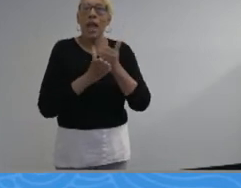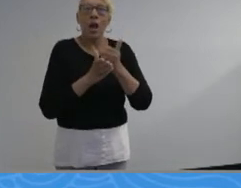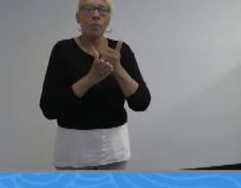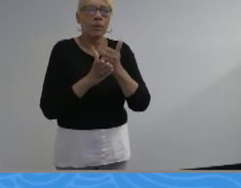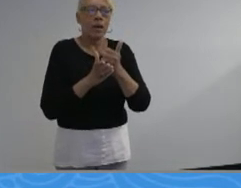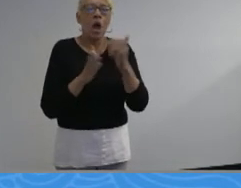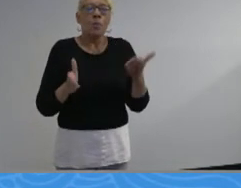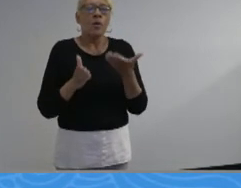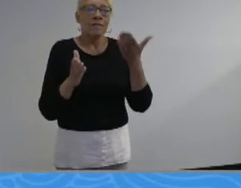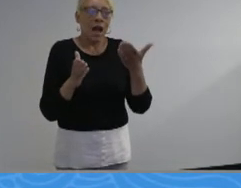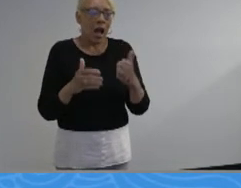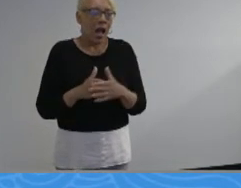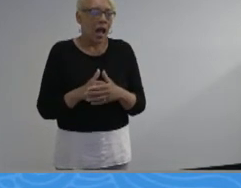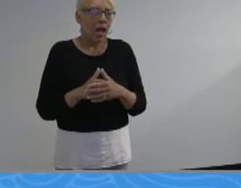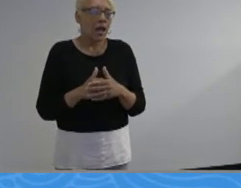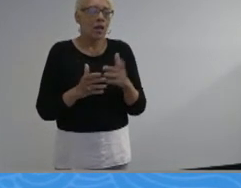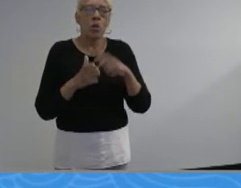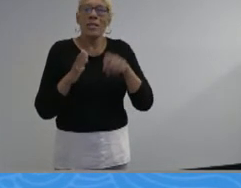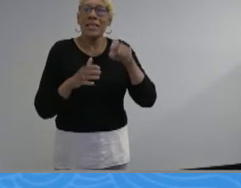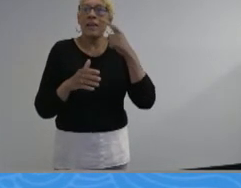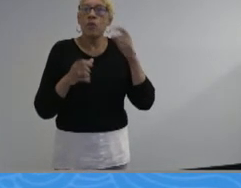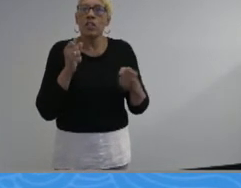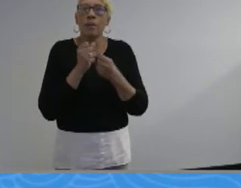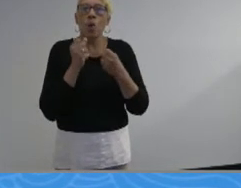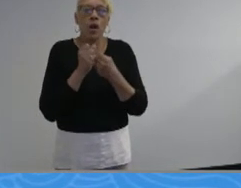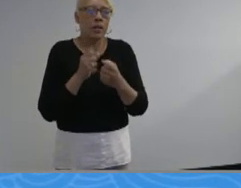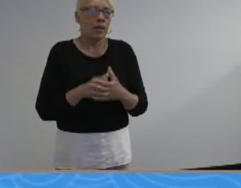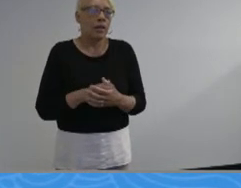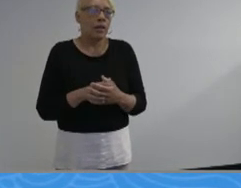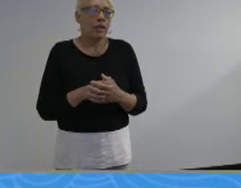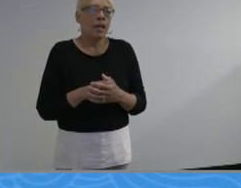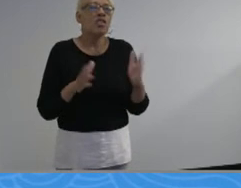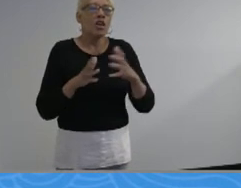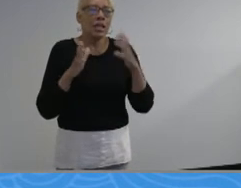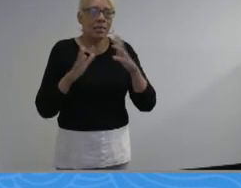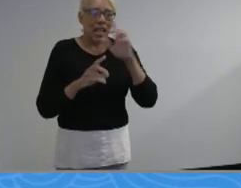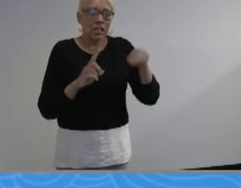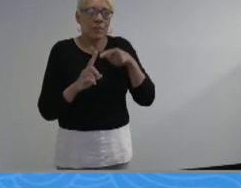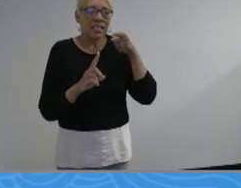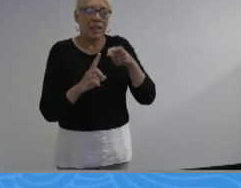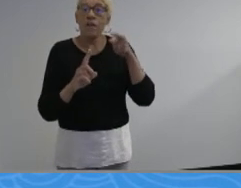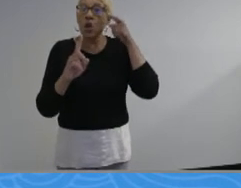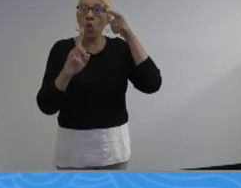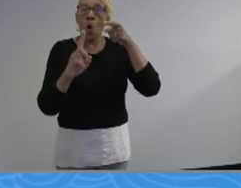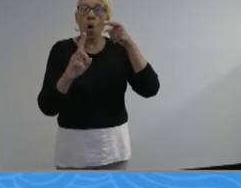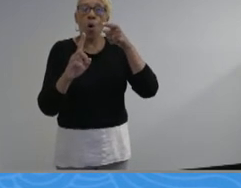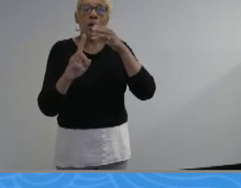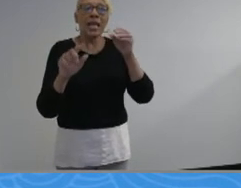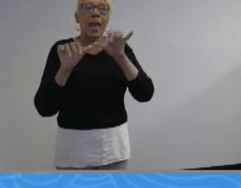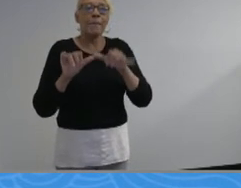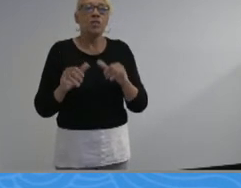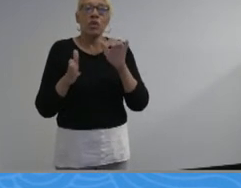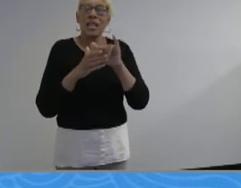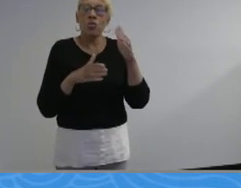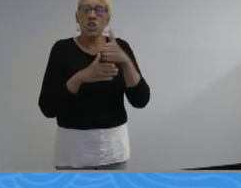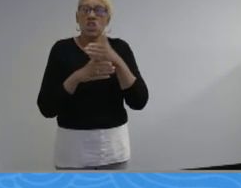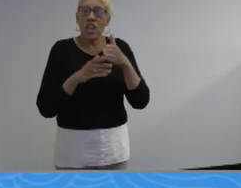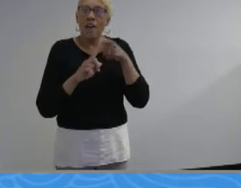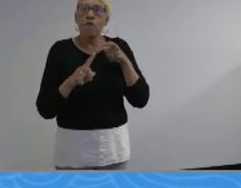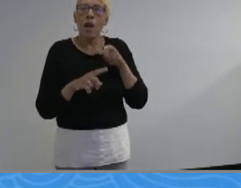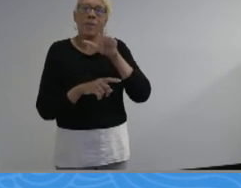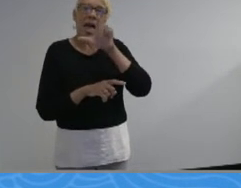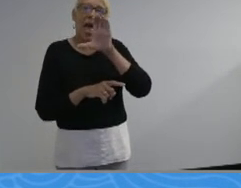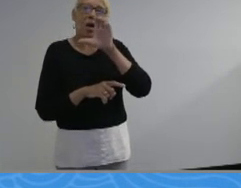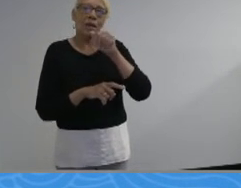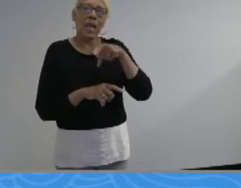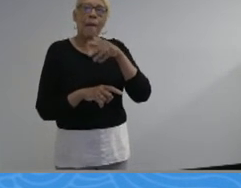schools provide the necessary support. So there's a lot of specific goals and metrics that were shared from the